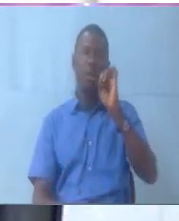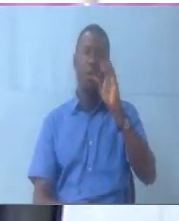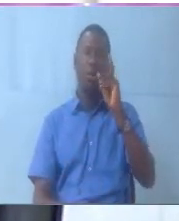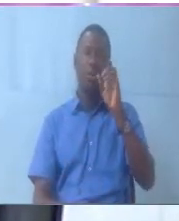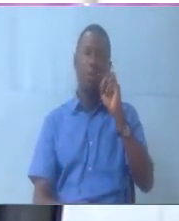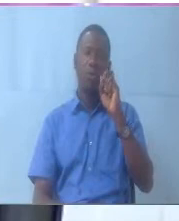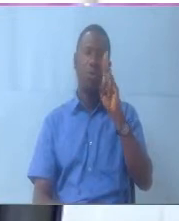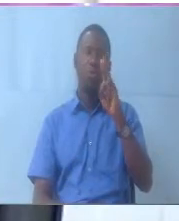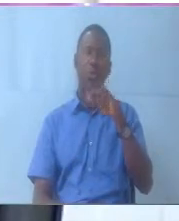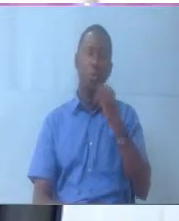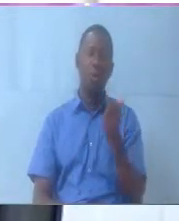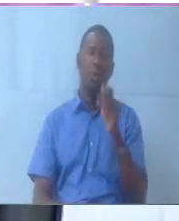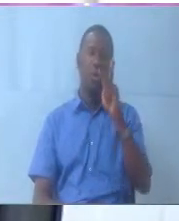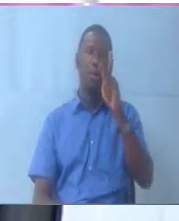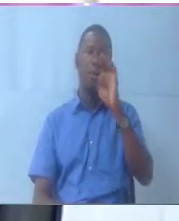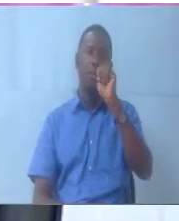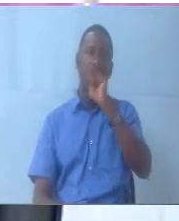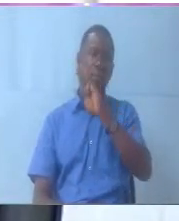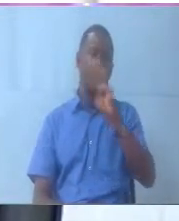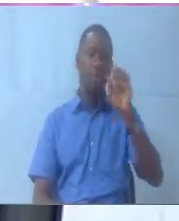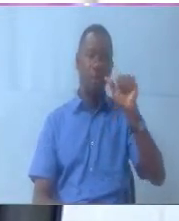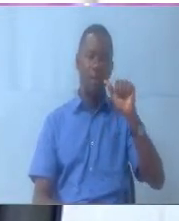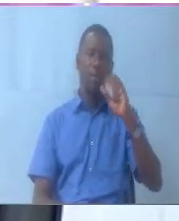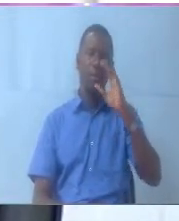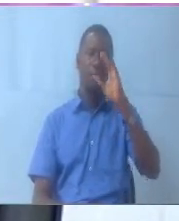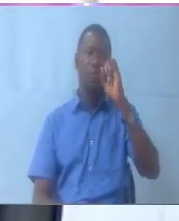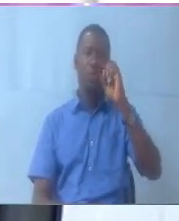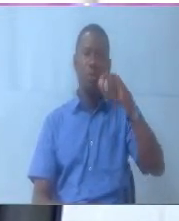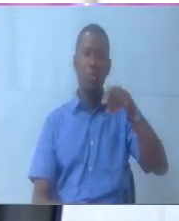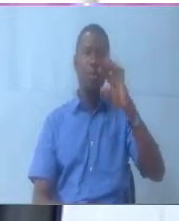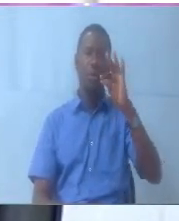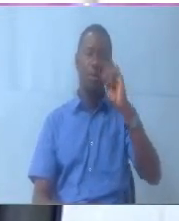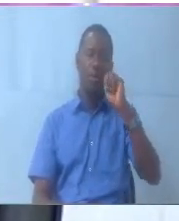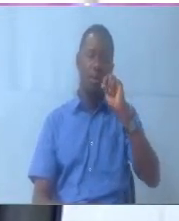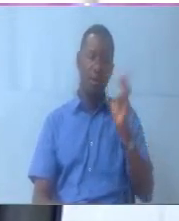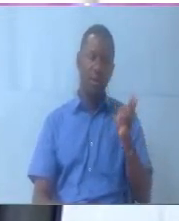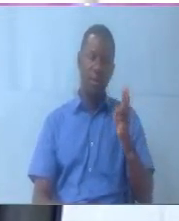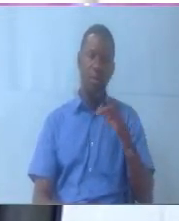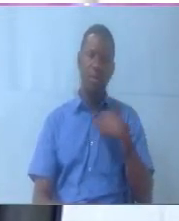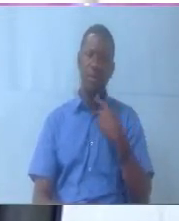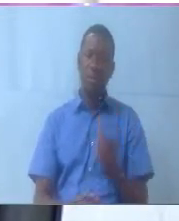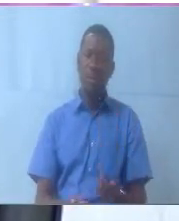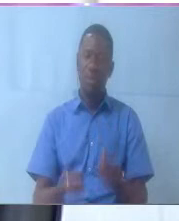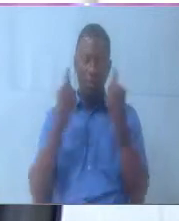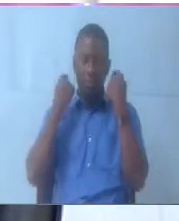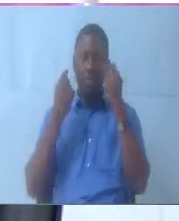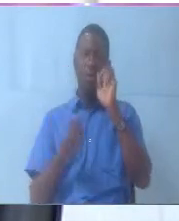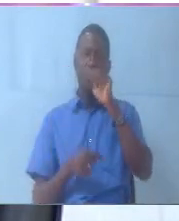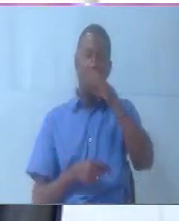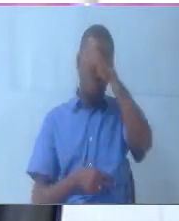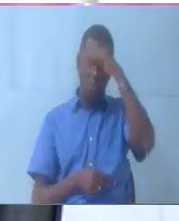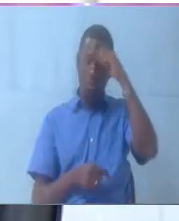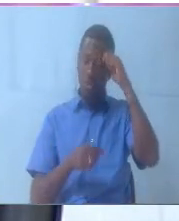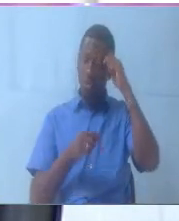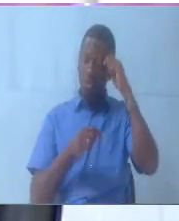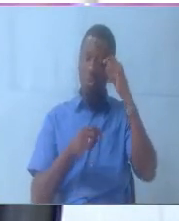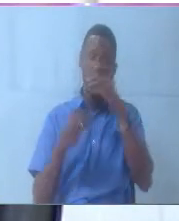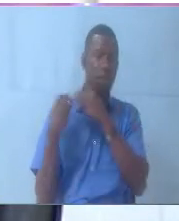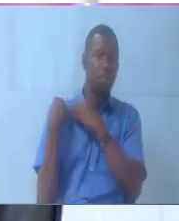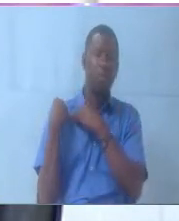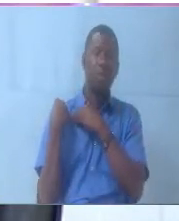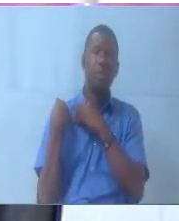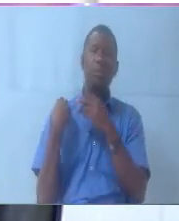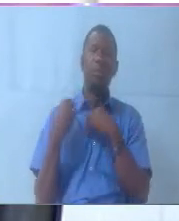keba konte. willfully neglected your official duty Nganya kasin na office do ko wala. failing to transfer the said case Ka